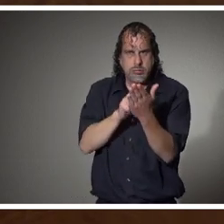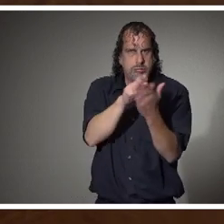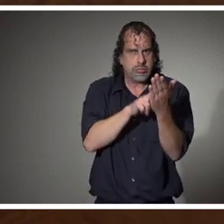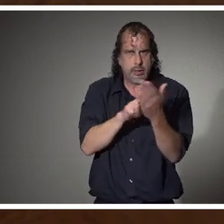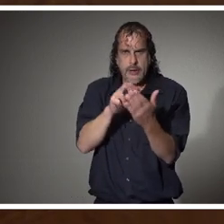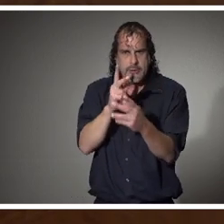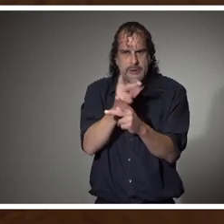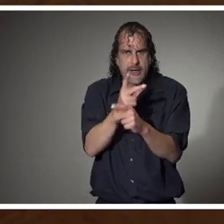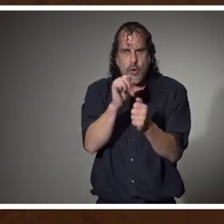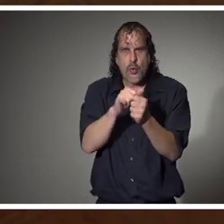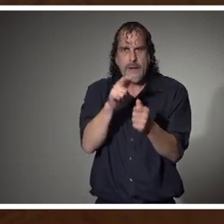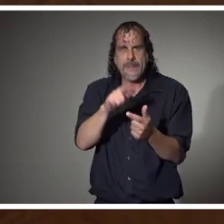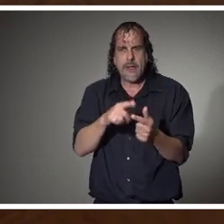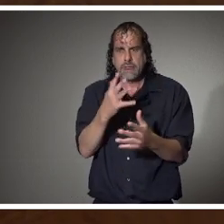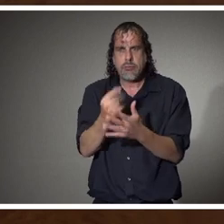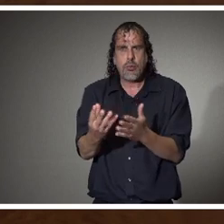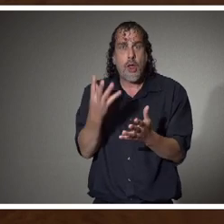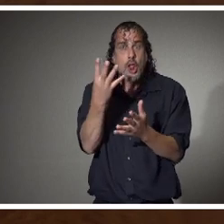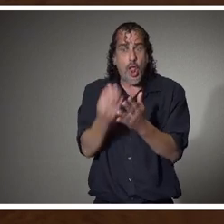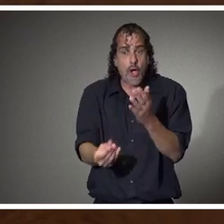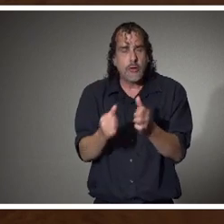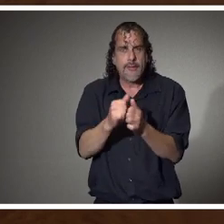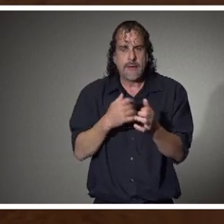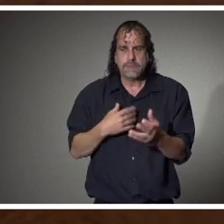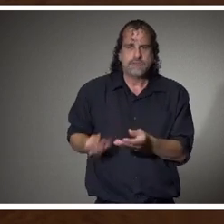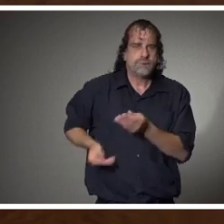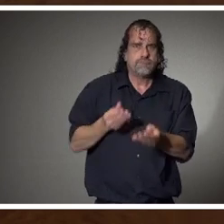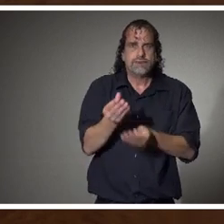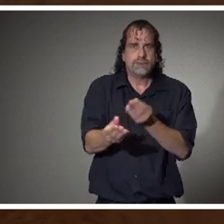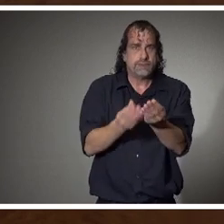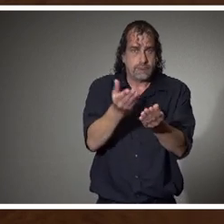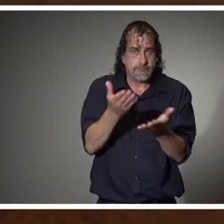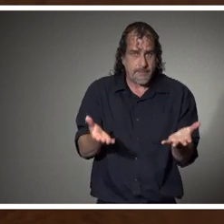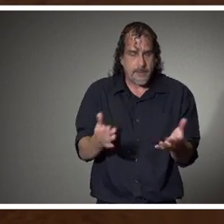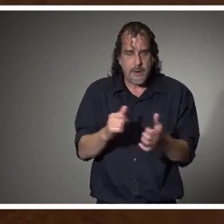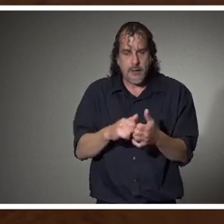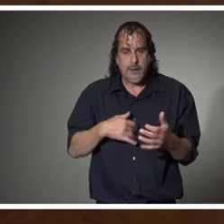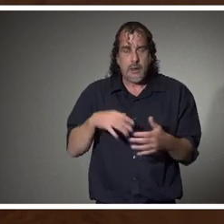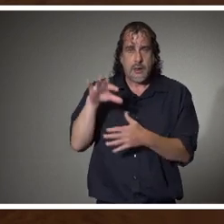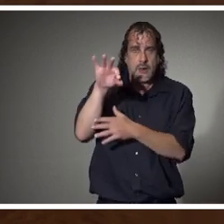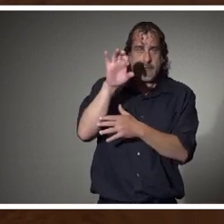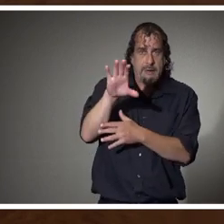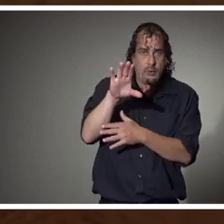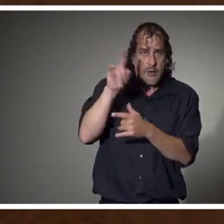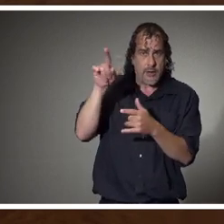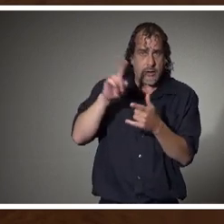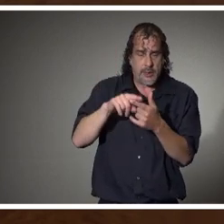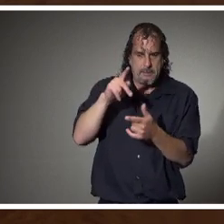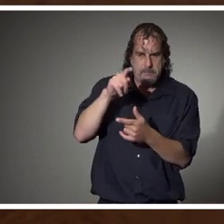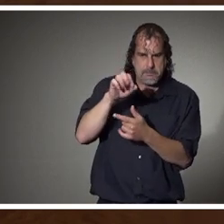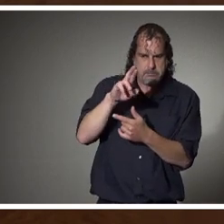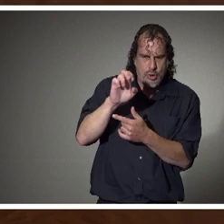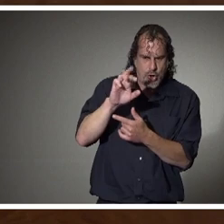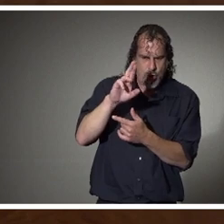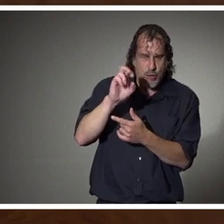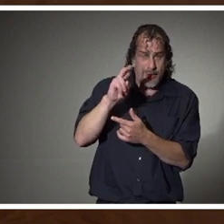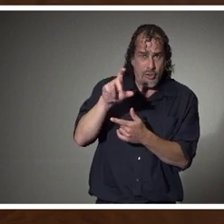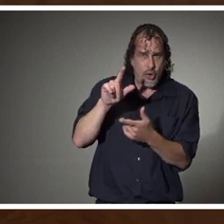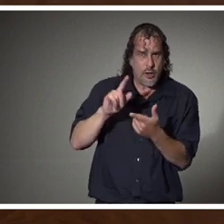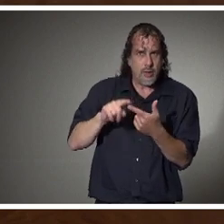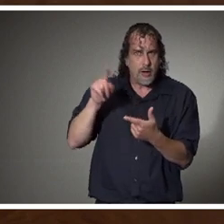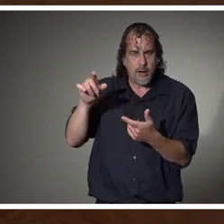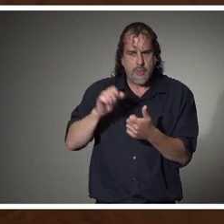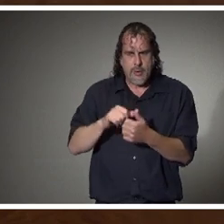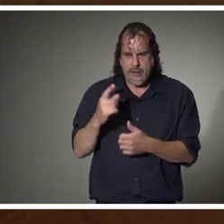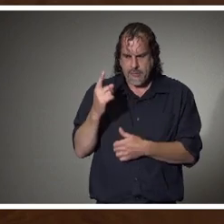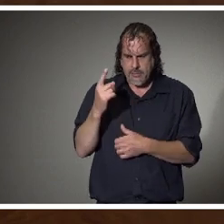getting them the help that they need. Moving on to our February storms, the Pearl River, We have over 11 counties that have been